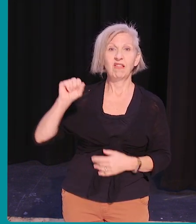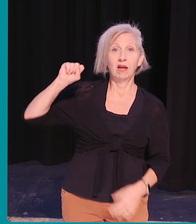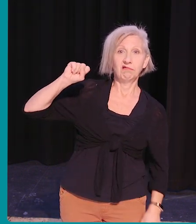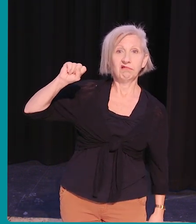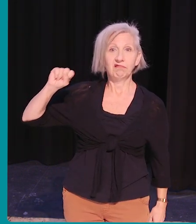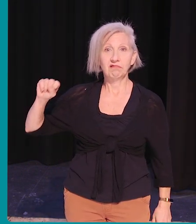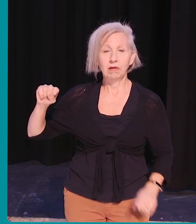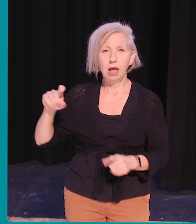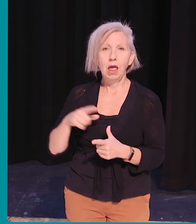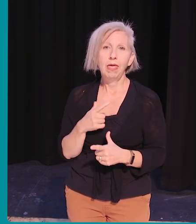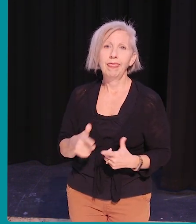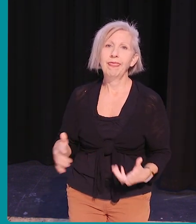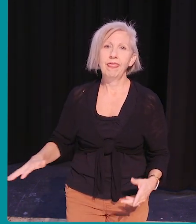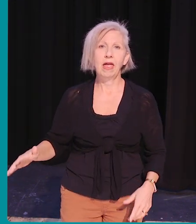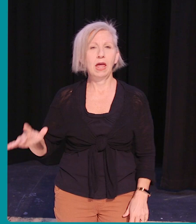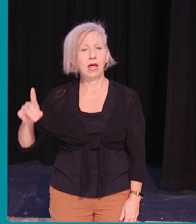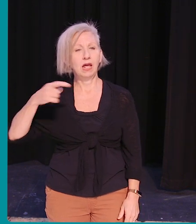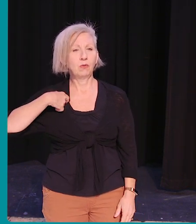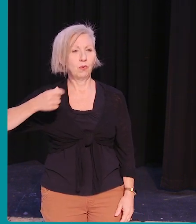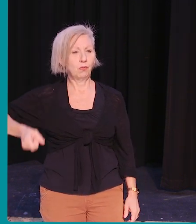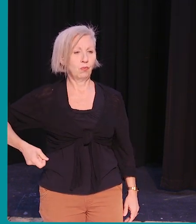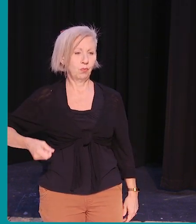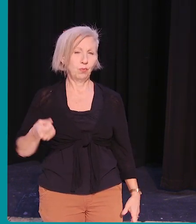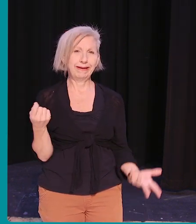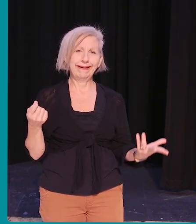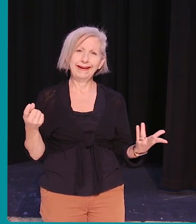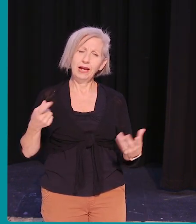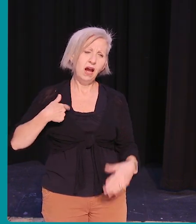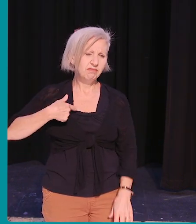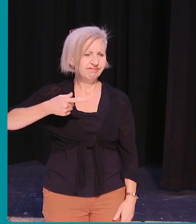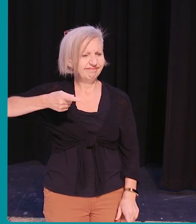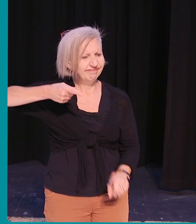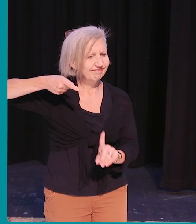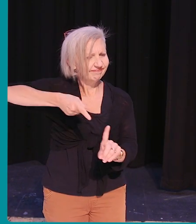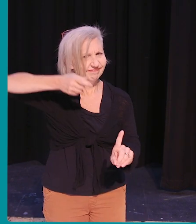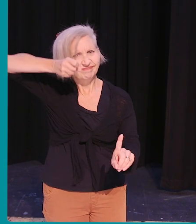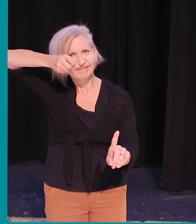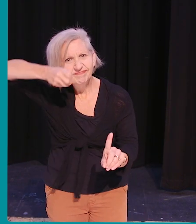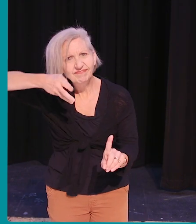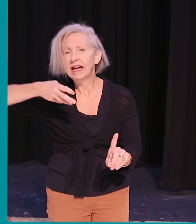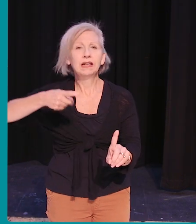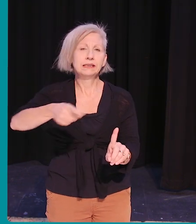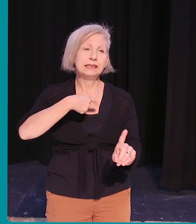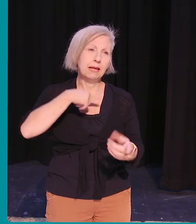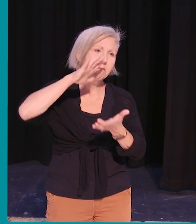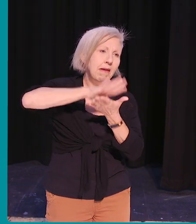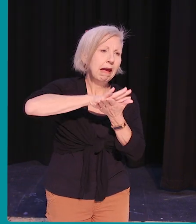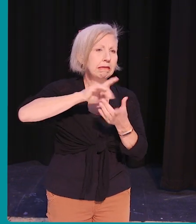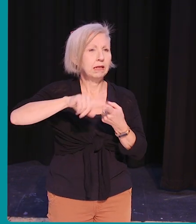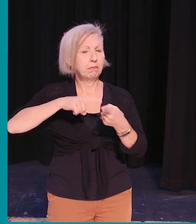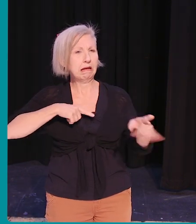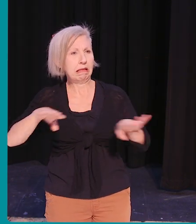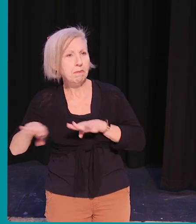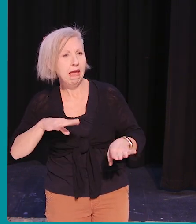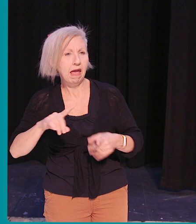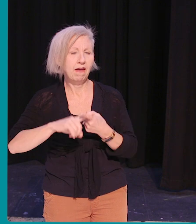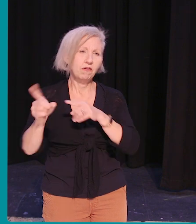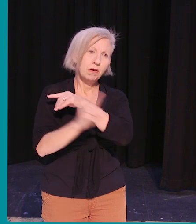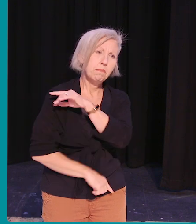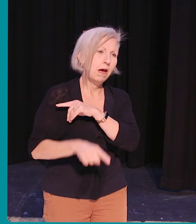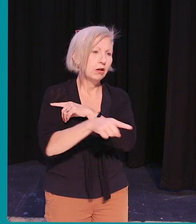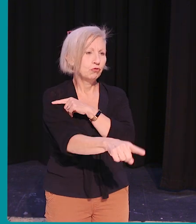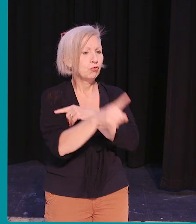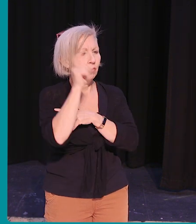We bring down the compliance hammer and we punish them academically, we punish them behaviorally, right? Every time a kid says no to us, bam, they get punished. There's